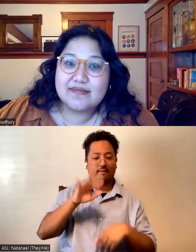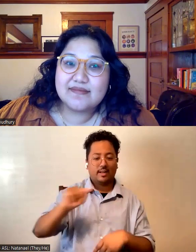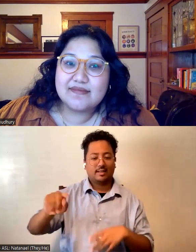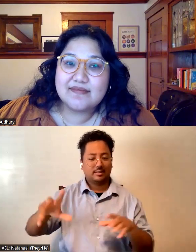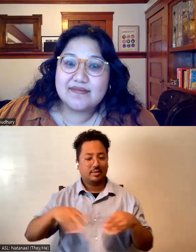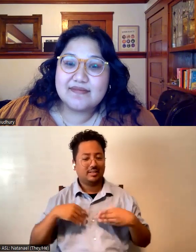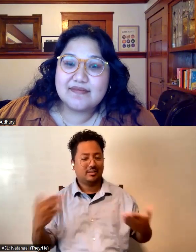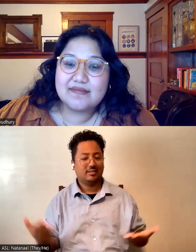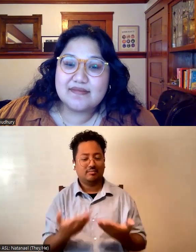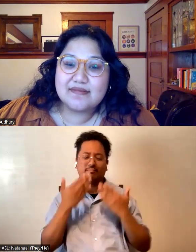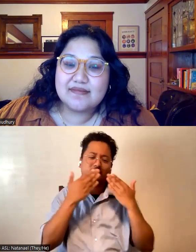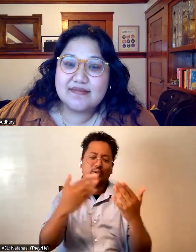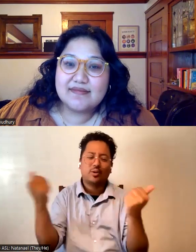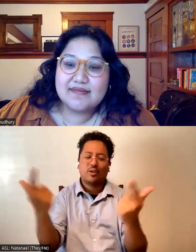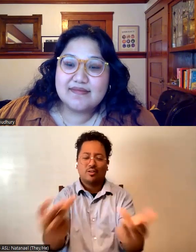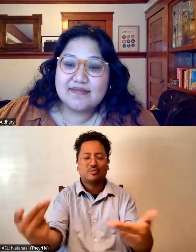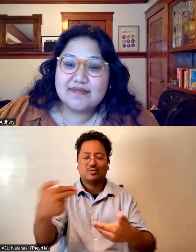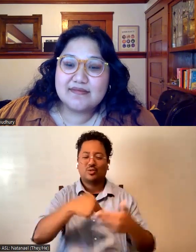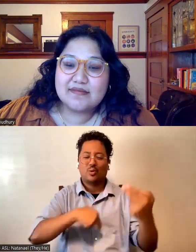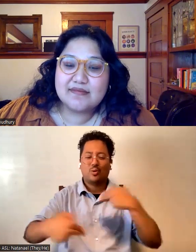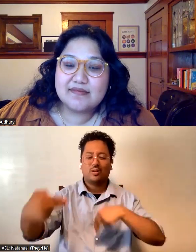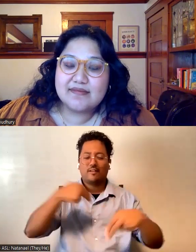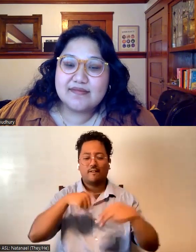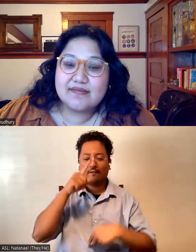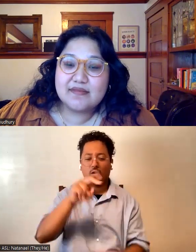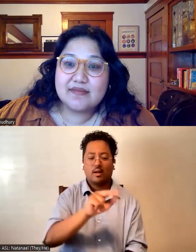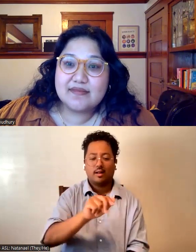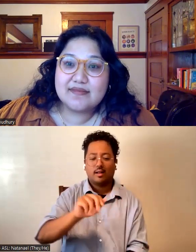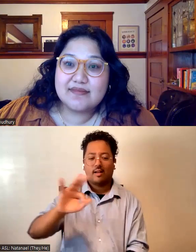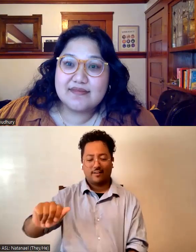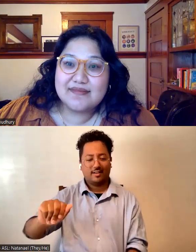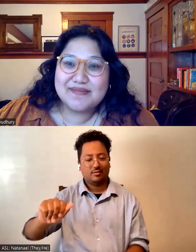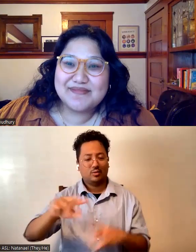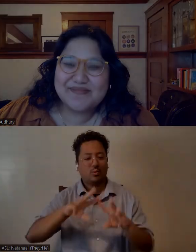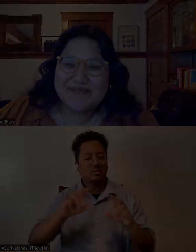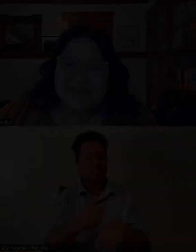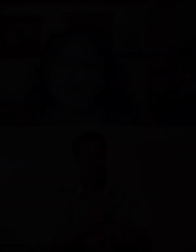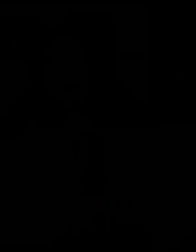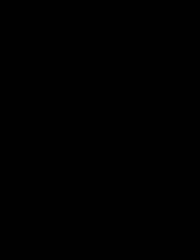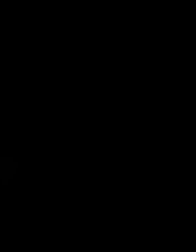I thank you all for joining us today for the NAAFA webinar series. We'll see you next time. Take care.